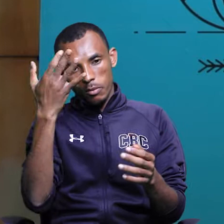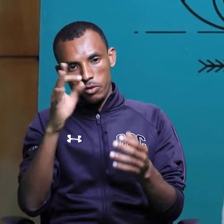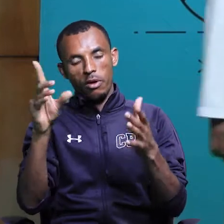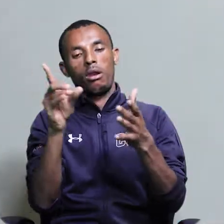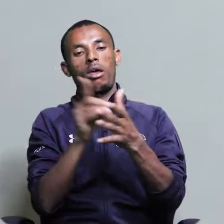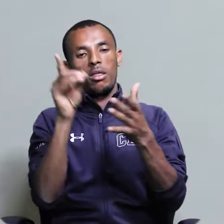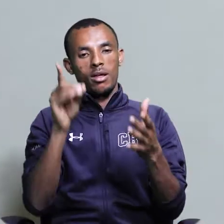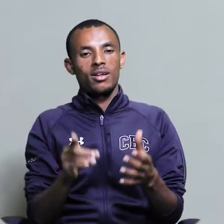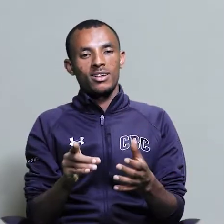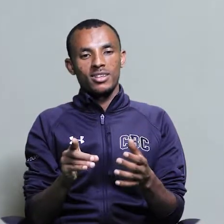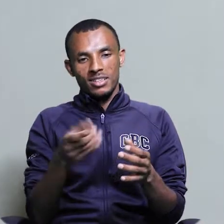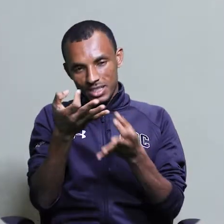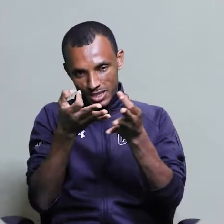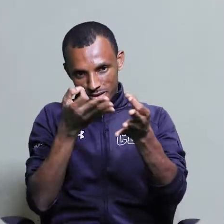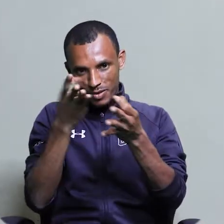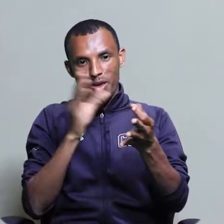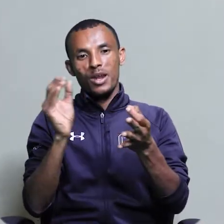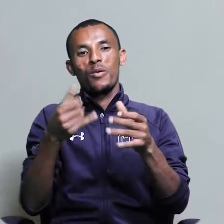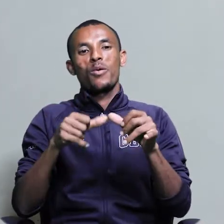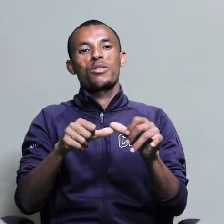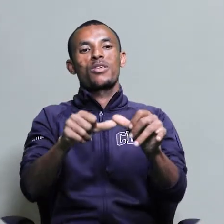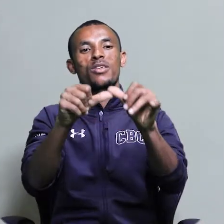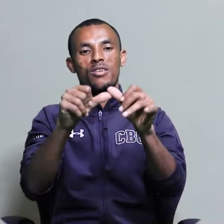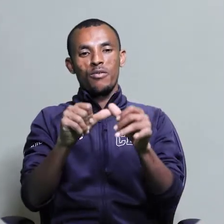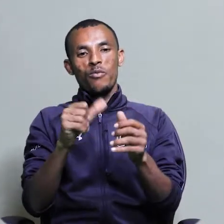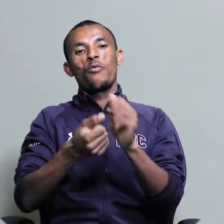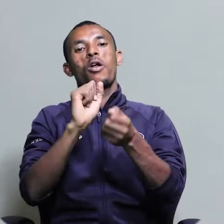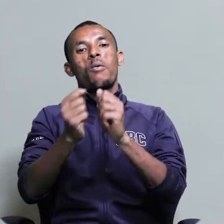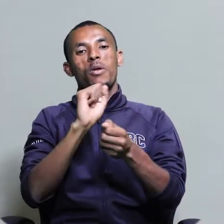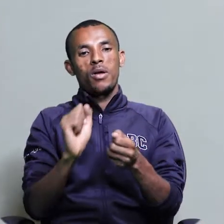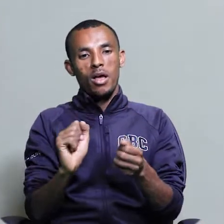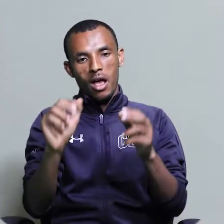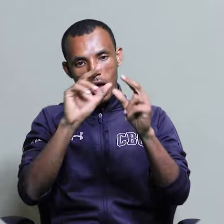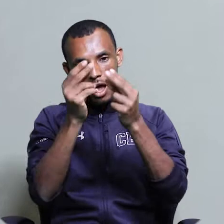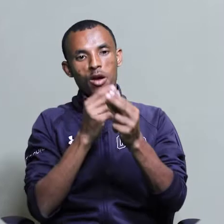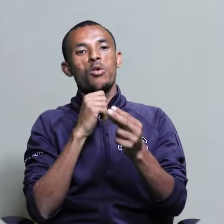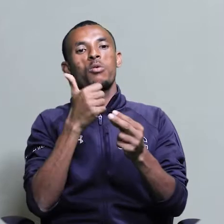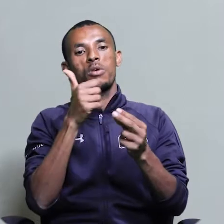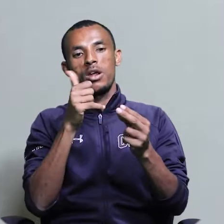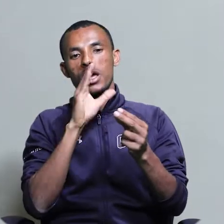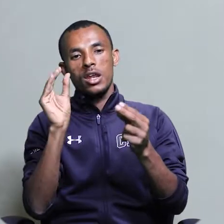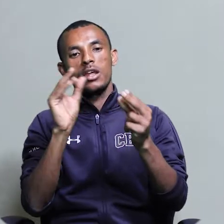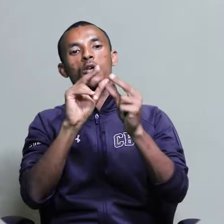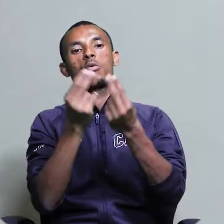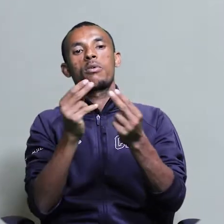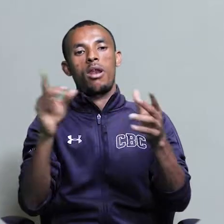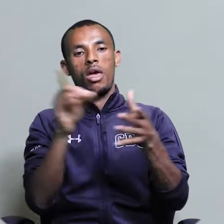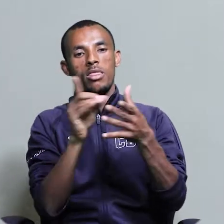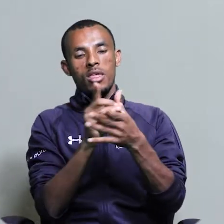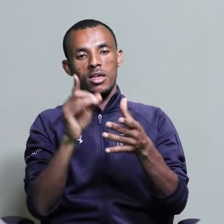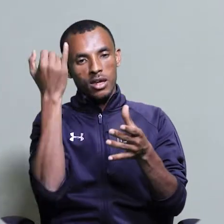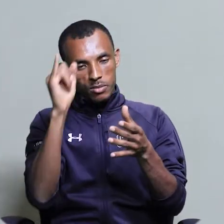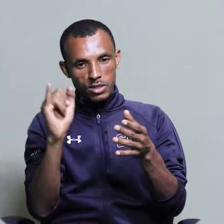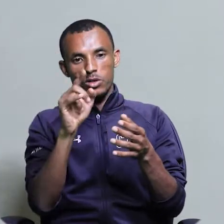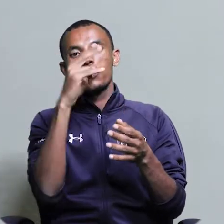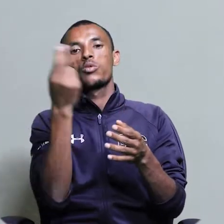data, discrete and continuous variables, ungrouped and grouped data, terms that